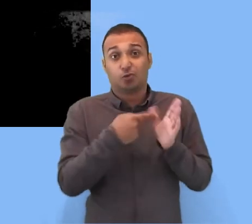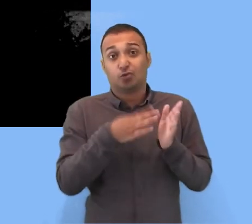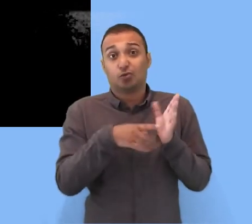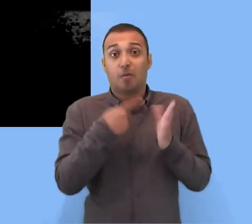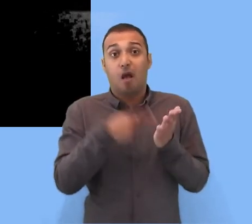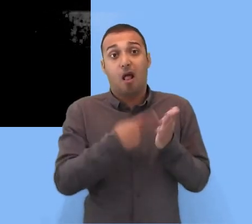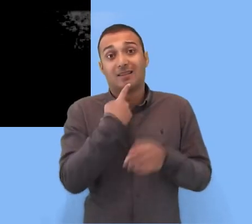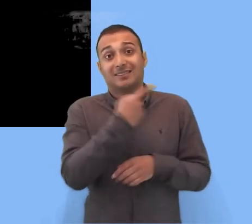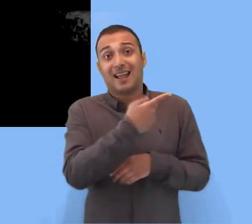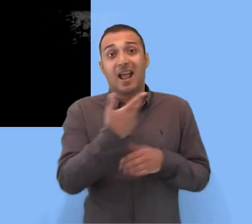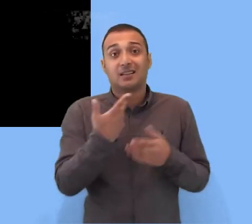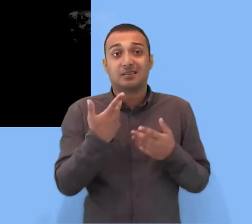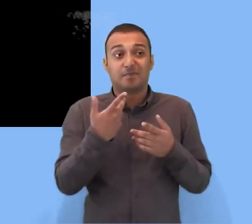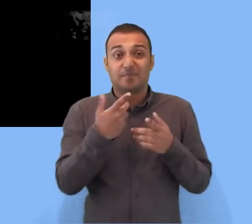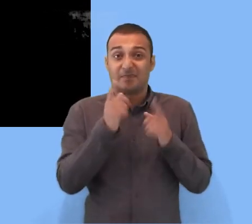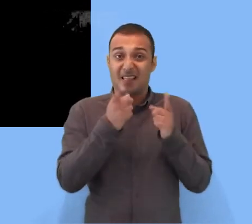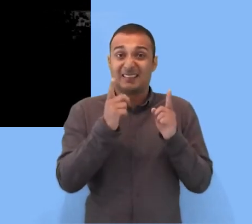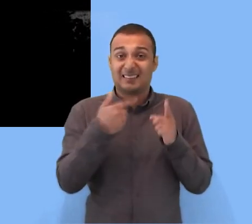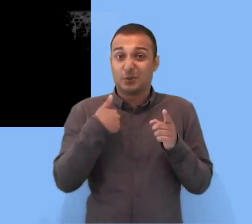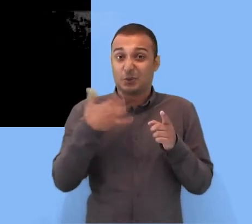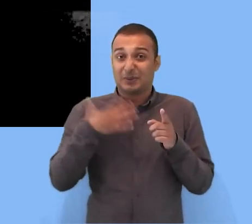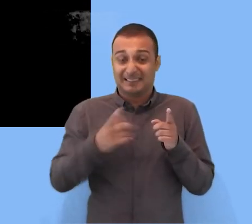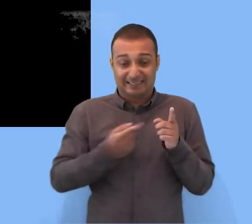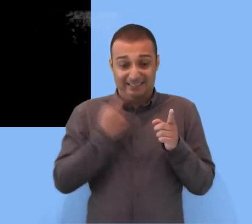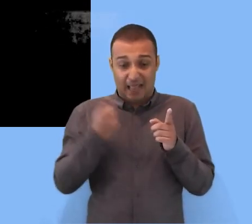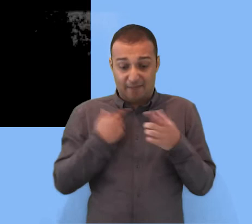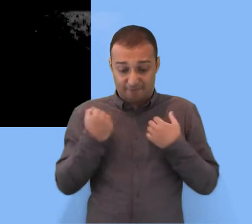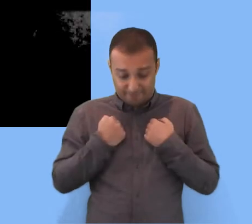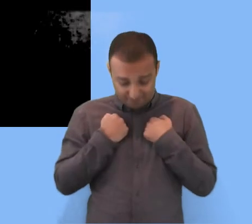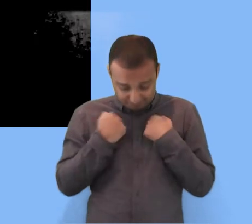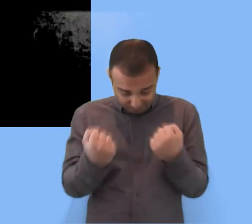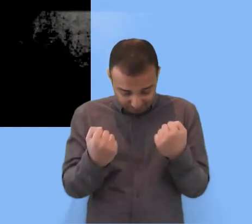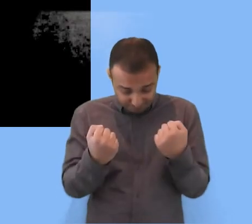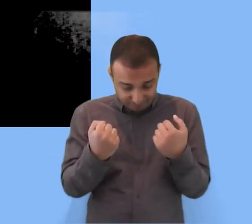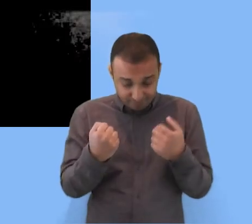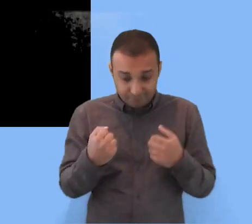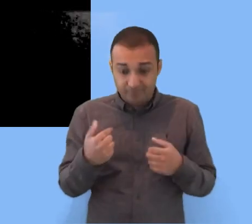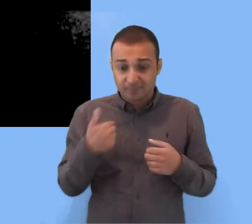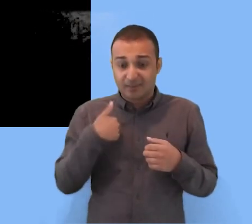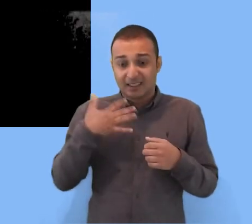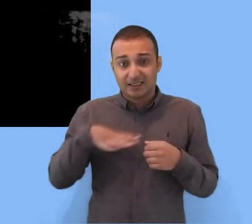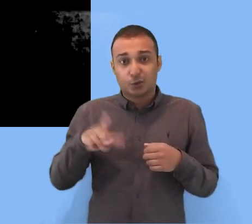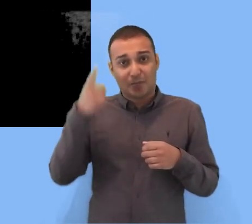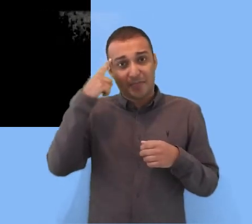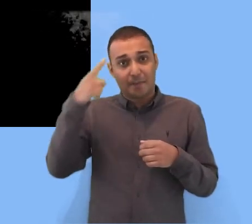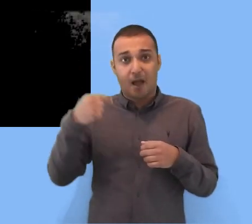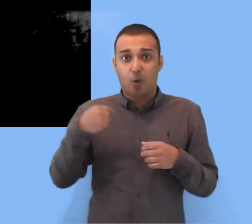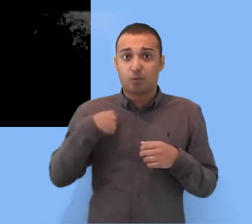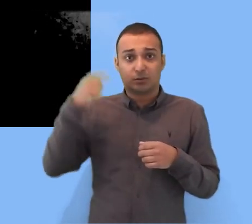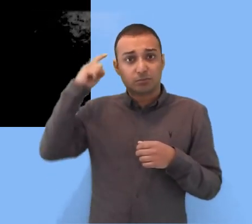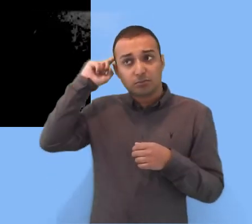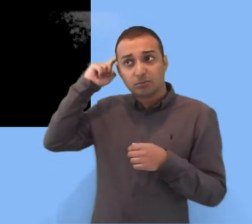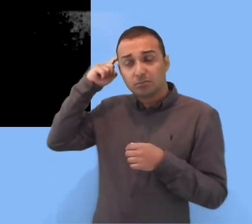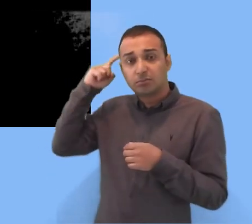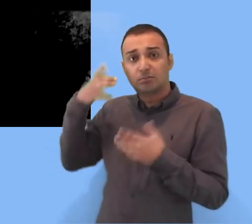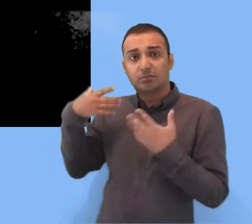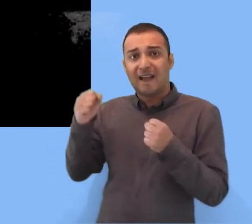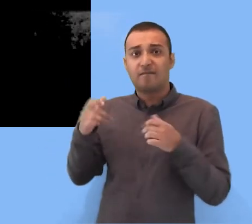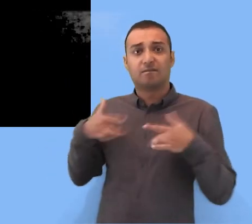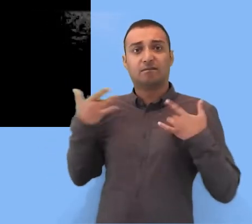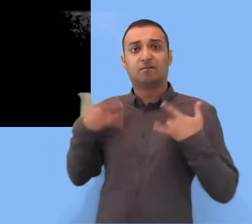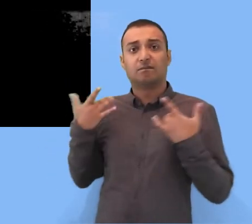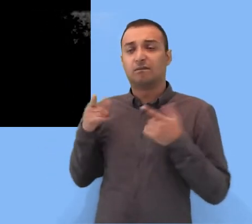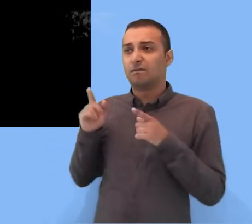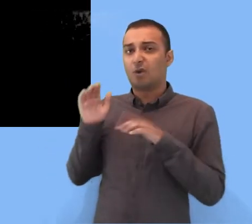beginning. Look to ourselves, look at the opinions we have of people, look at the practices we